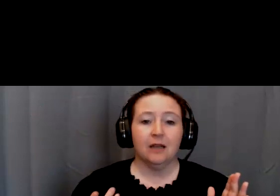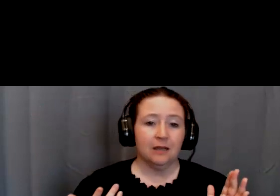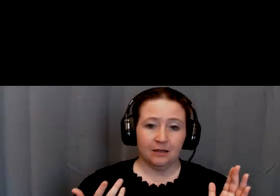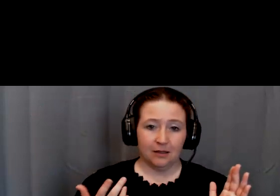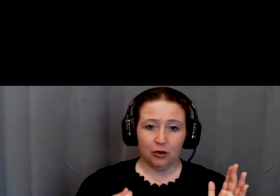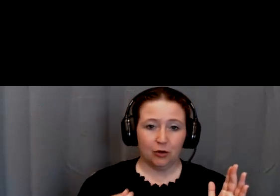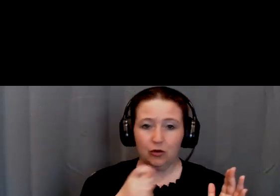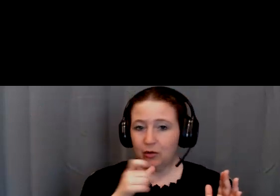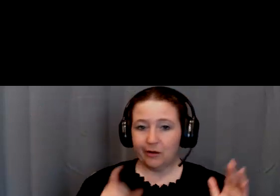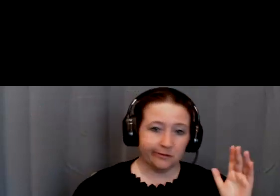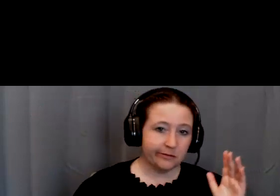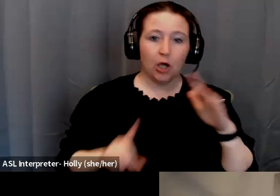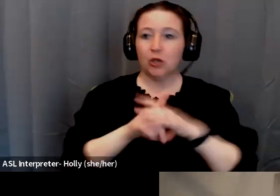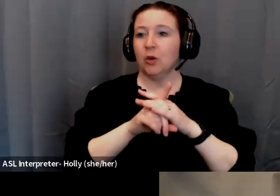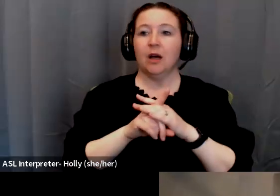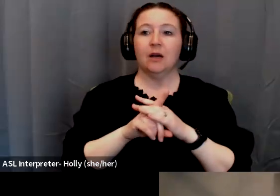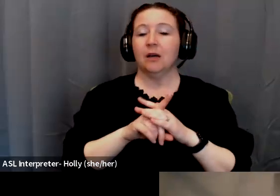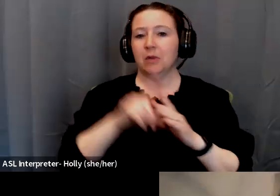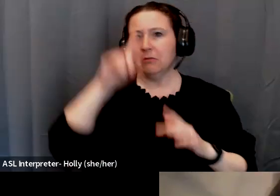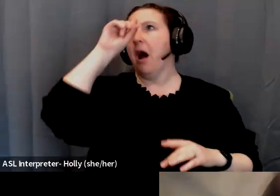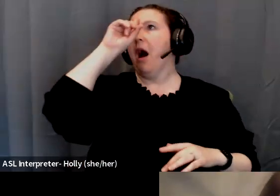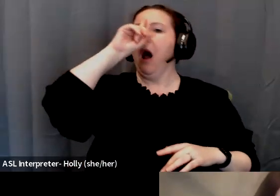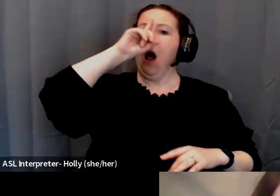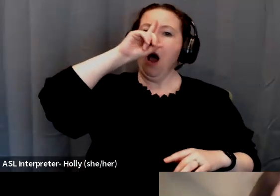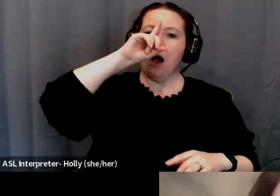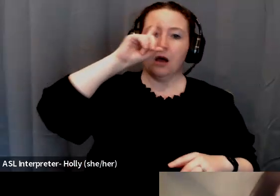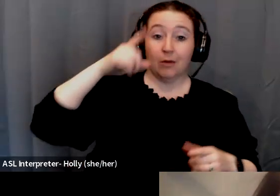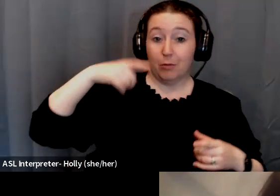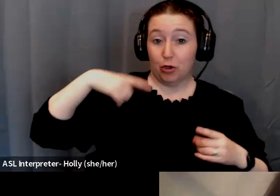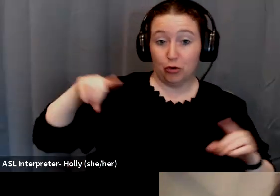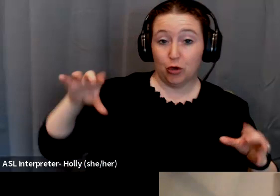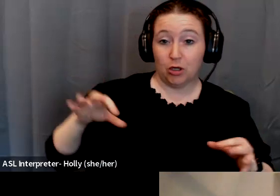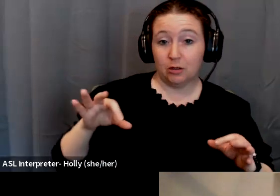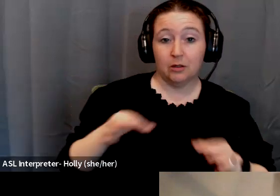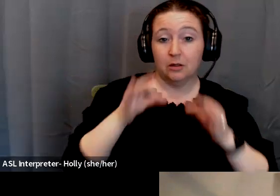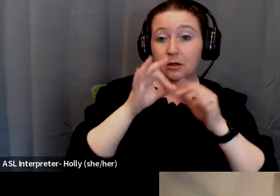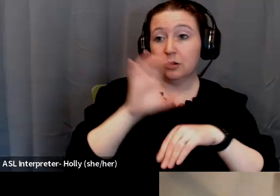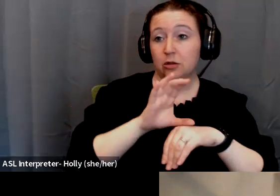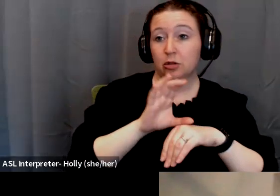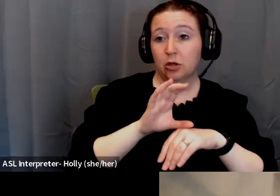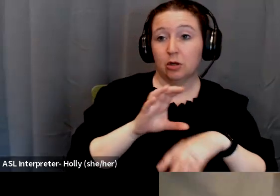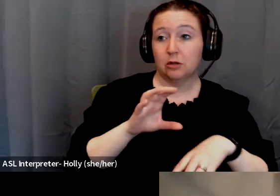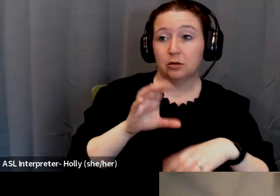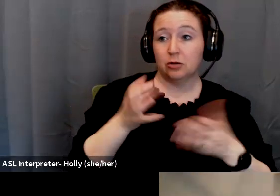just walk in and at any point in time, including in the middle of the church services, walk up to a microphone and say,